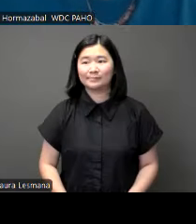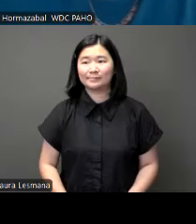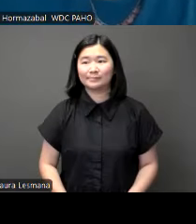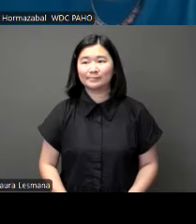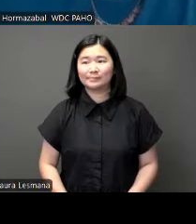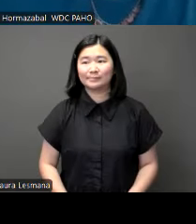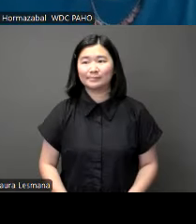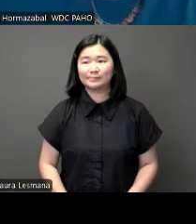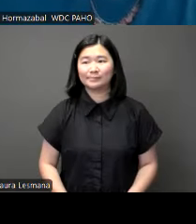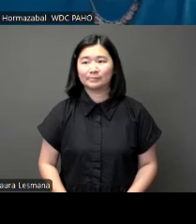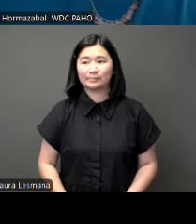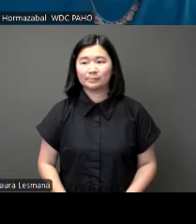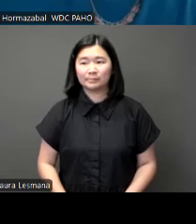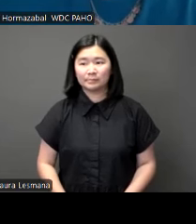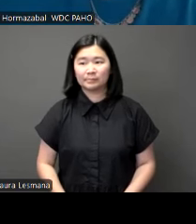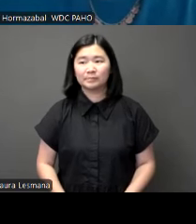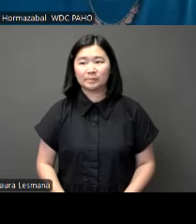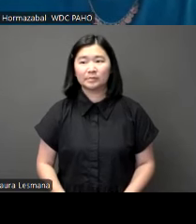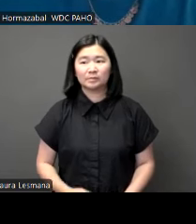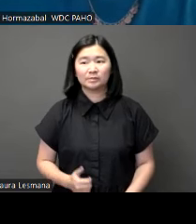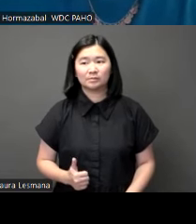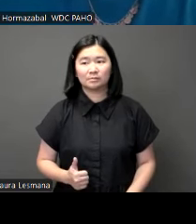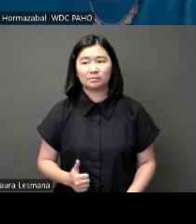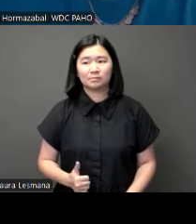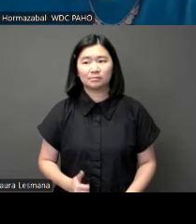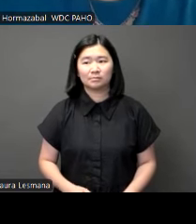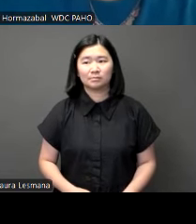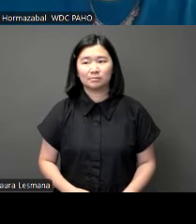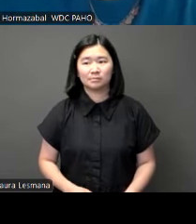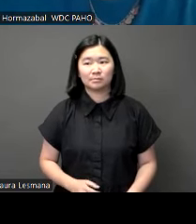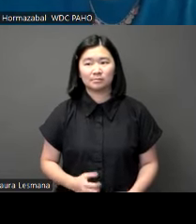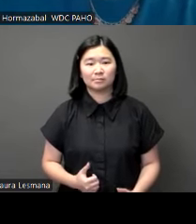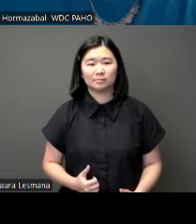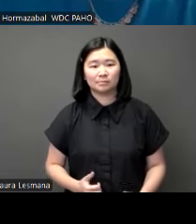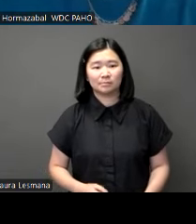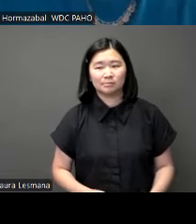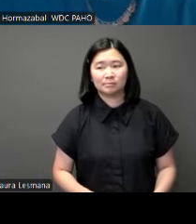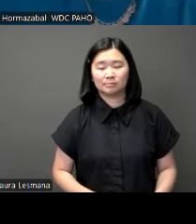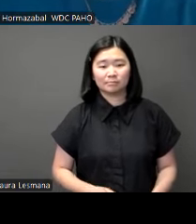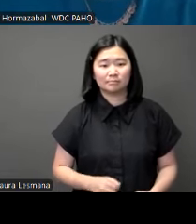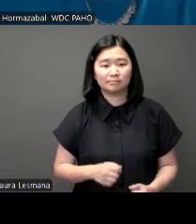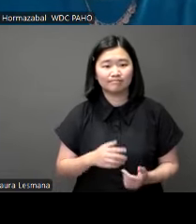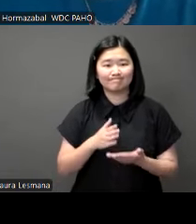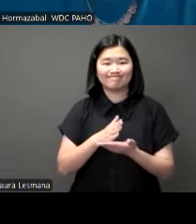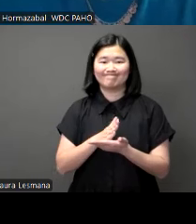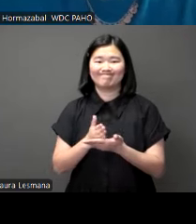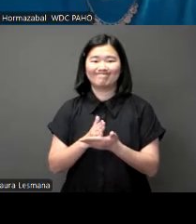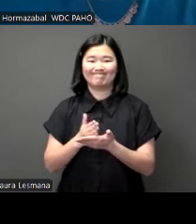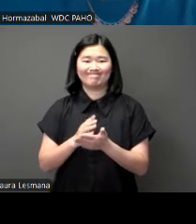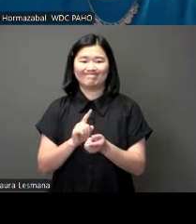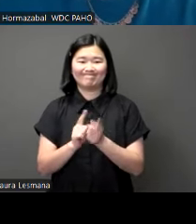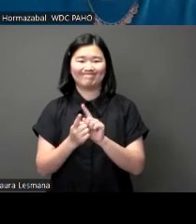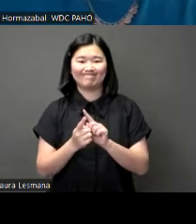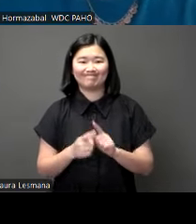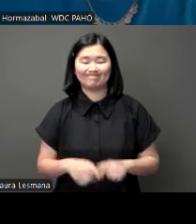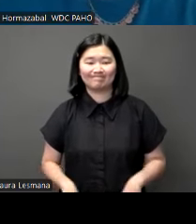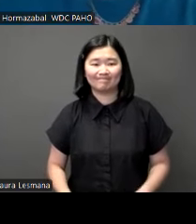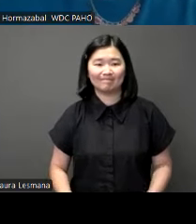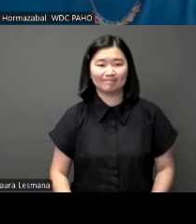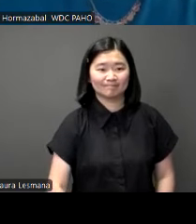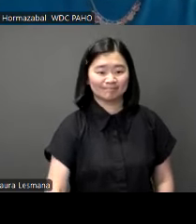countries and the ácido, region. sin duda, When we cuando talk hablamos de about éxito anything de that un has to do programa, with health, and when we en talk este about caso the de success of a eliminación program, de in la this enfermedad case,